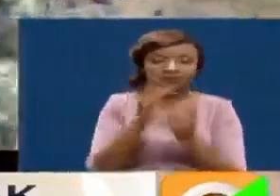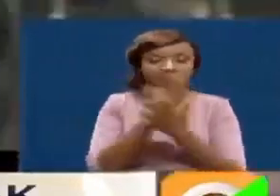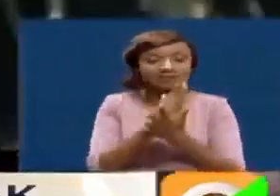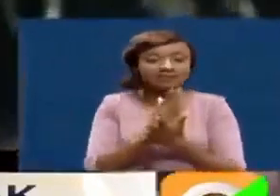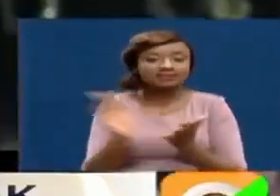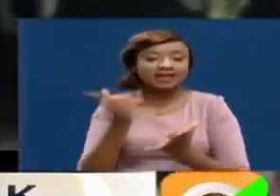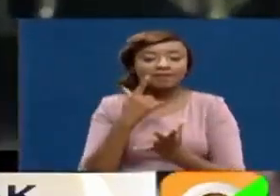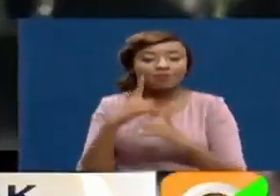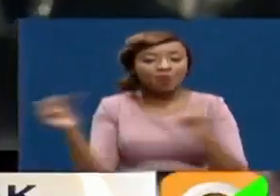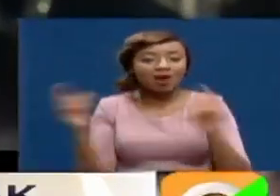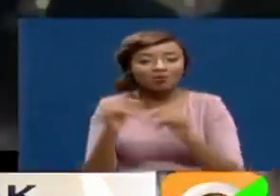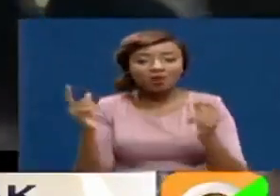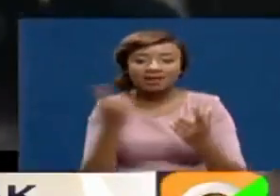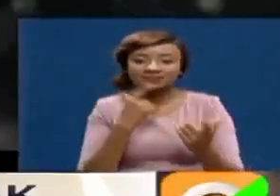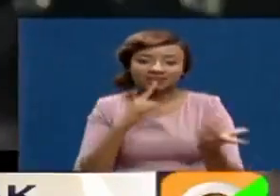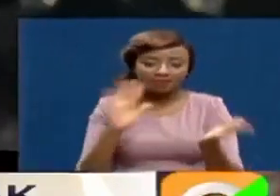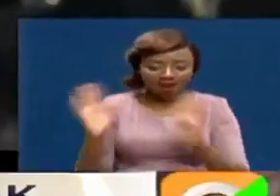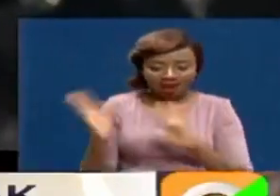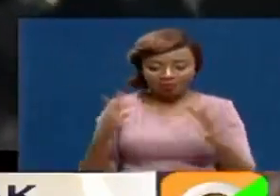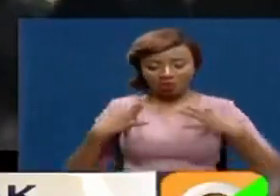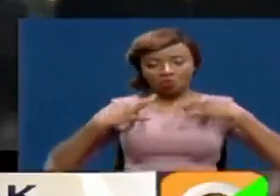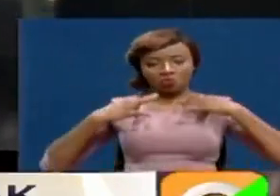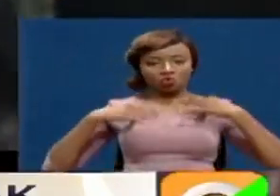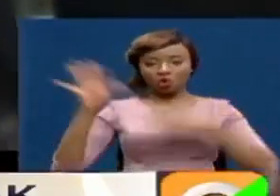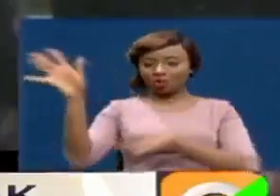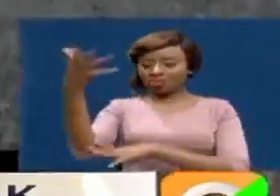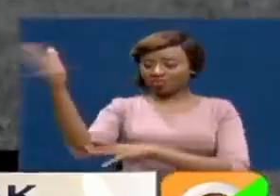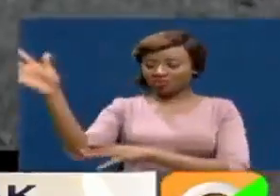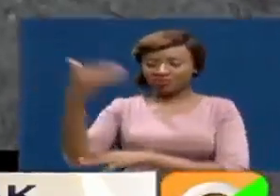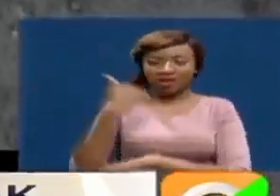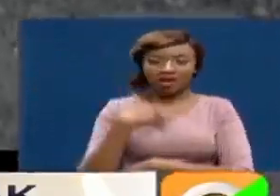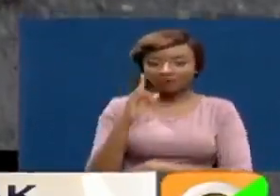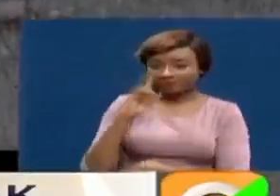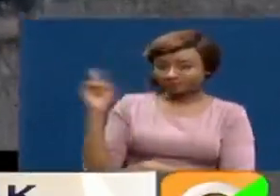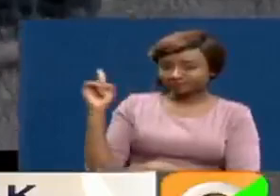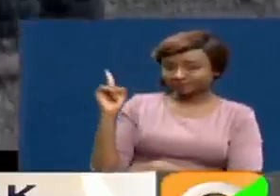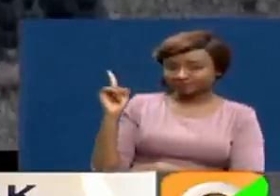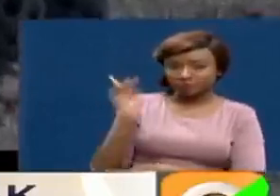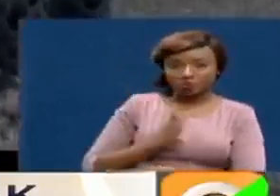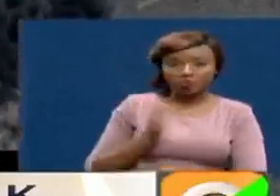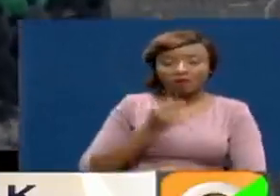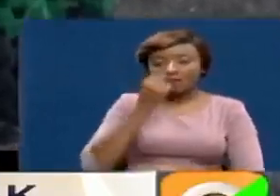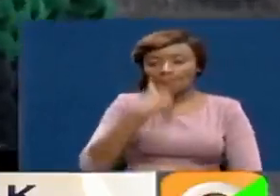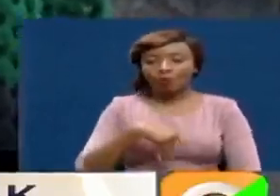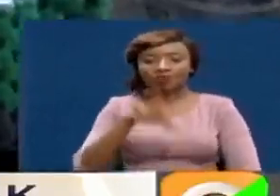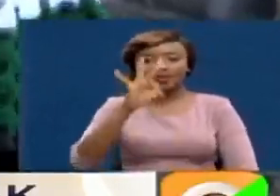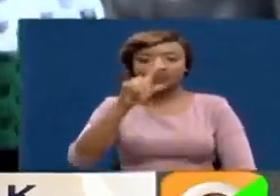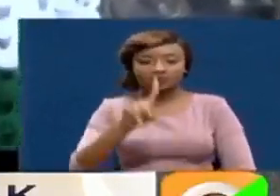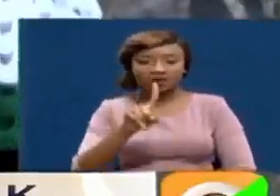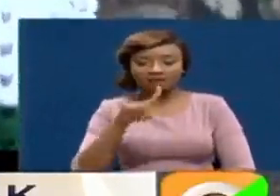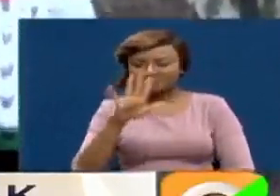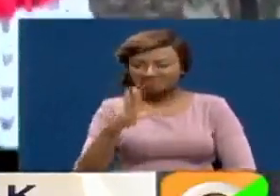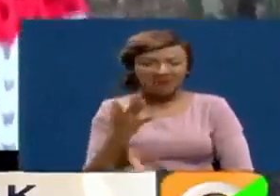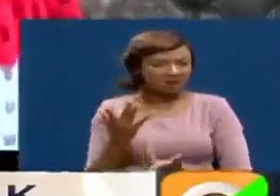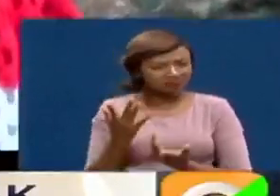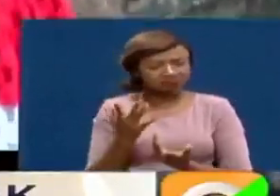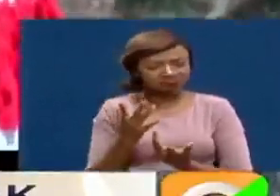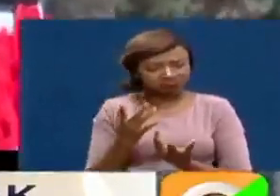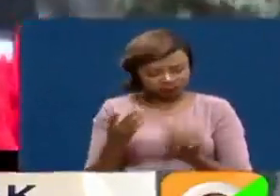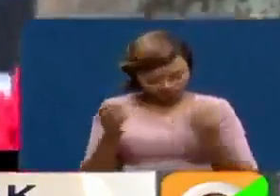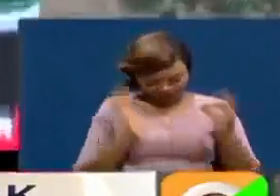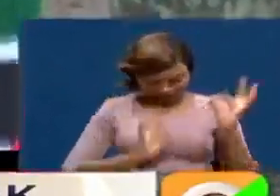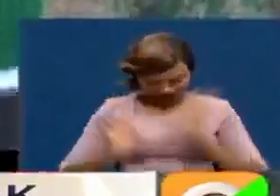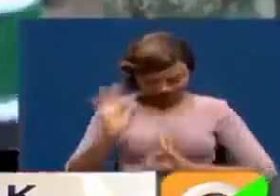fashion statements with clothing inspired by the Kenyan flag. 31-year-old Jacqueline Anyoda was not left behind. She took a